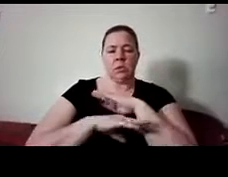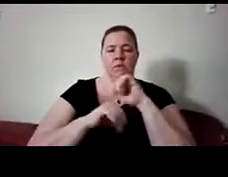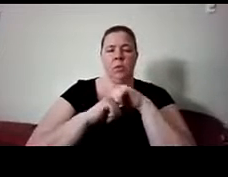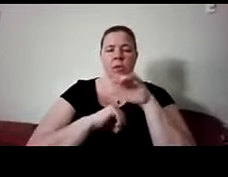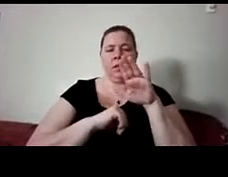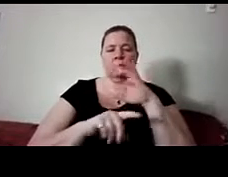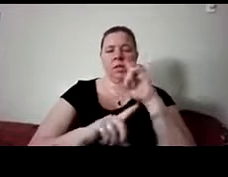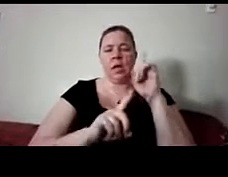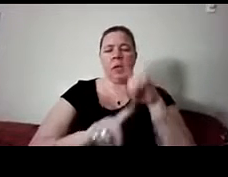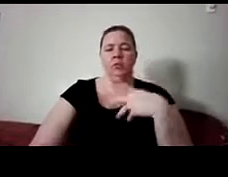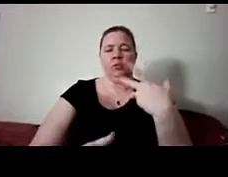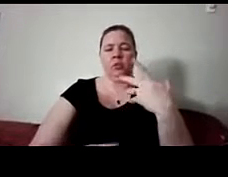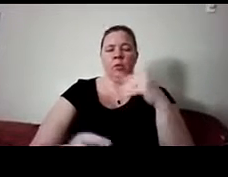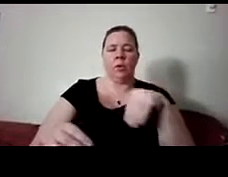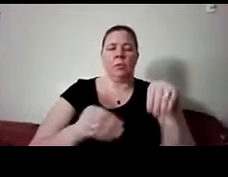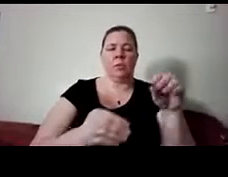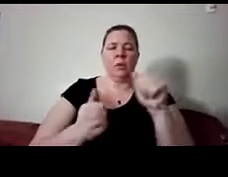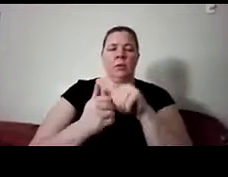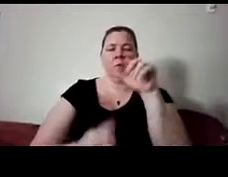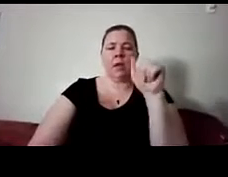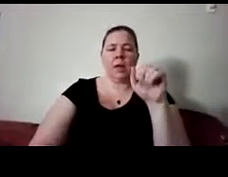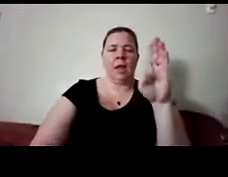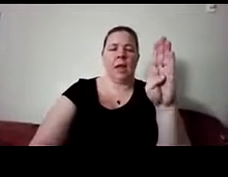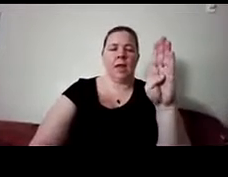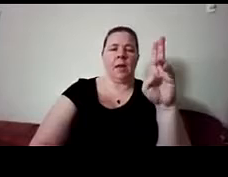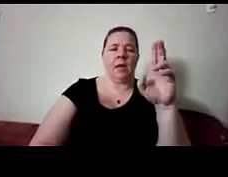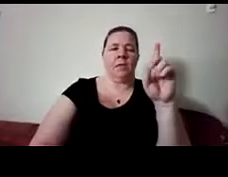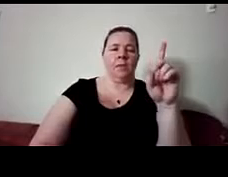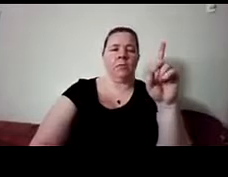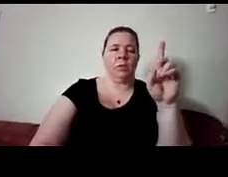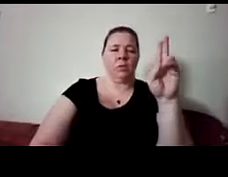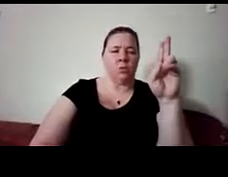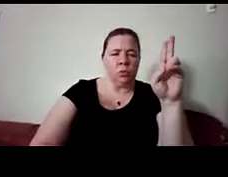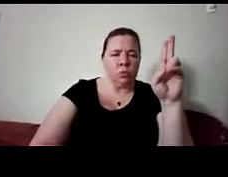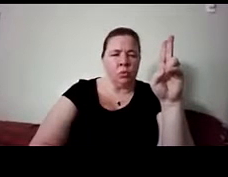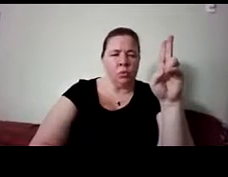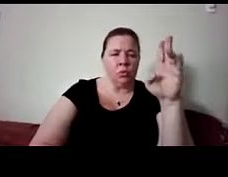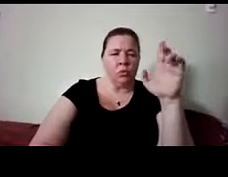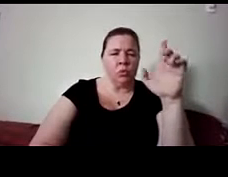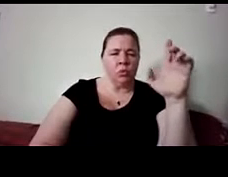be moving up to Mr. Abdul Rahman. Abdul?